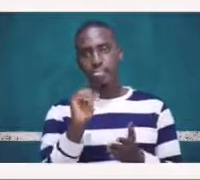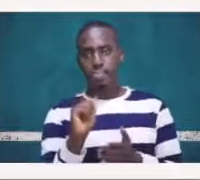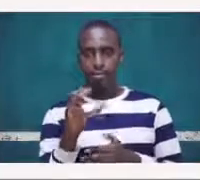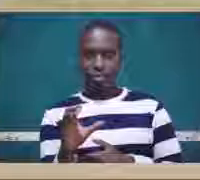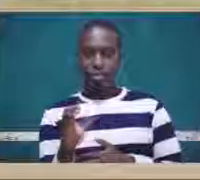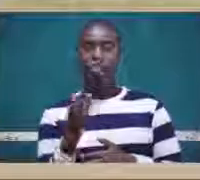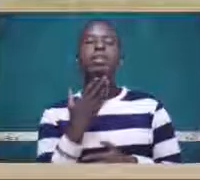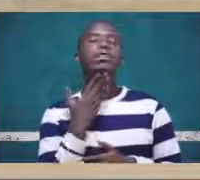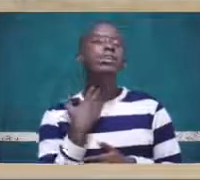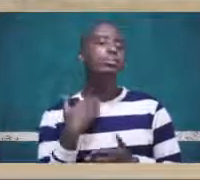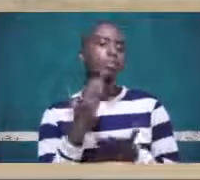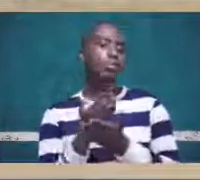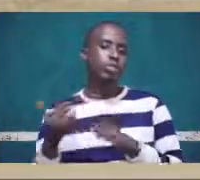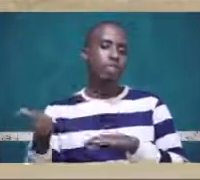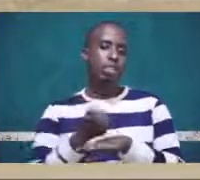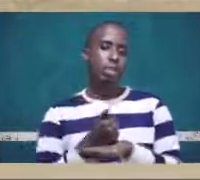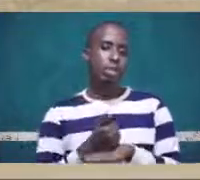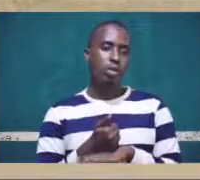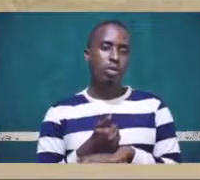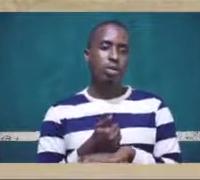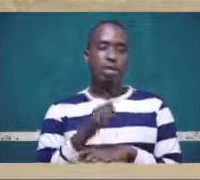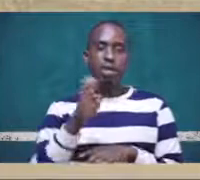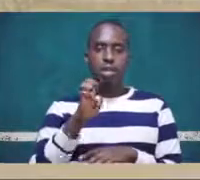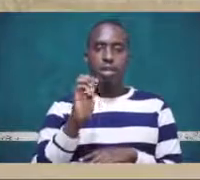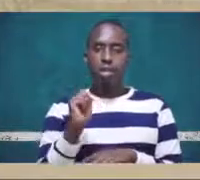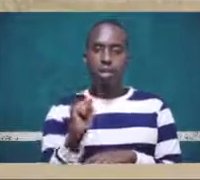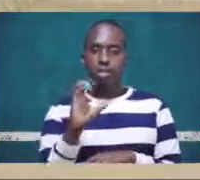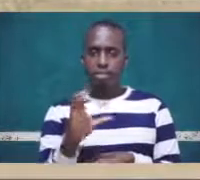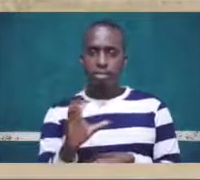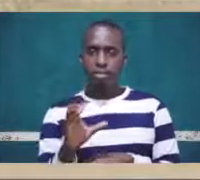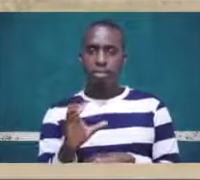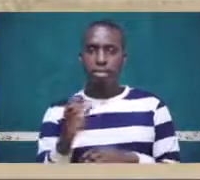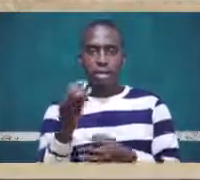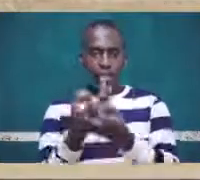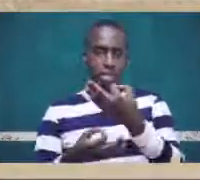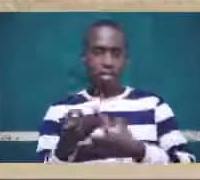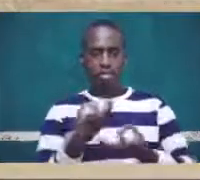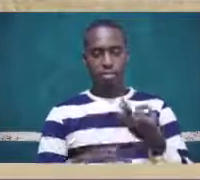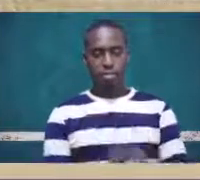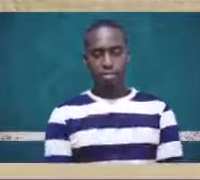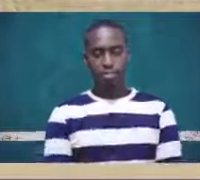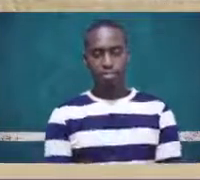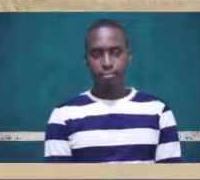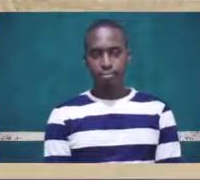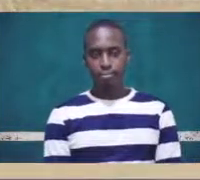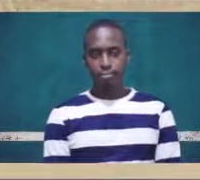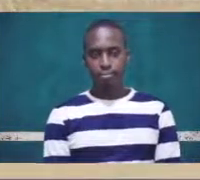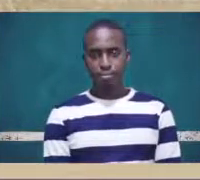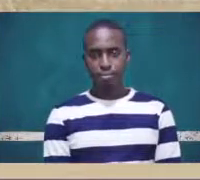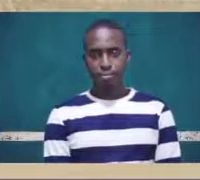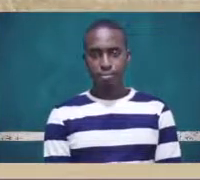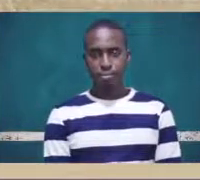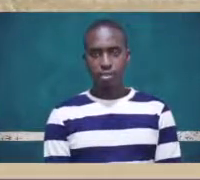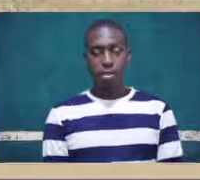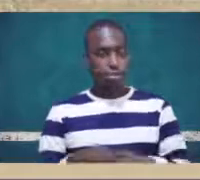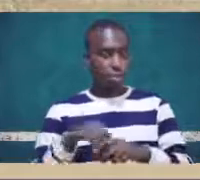community, they want to establish an East African industry. They want to establish an East African industry. Now, in